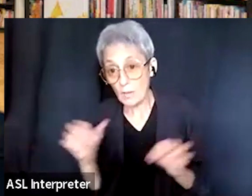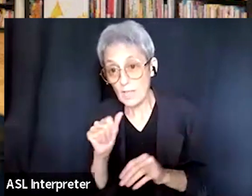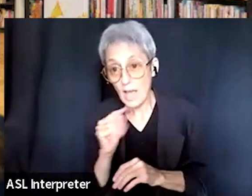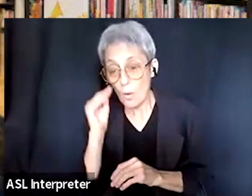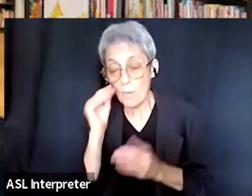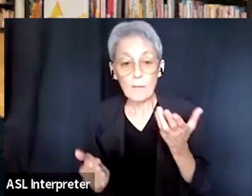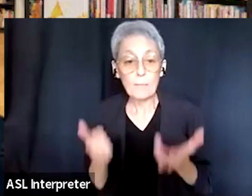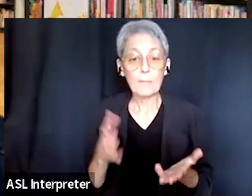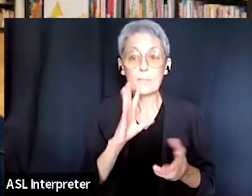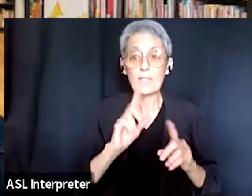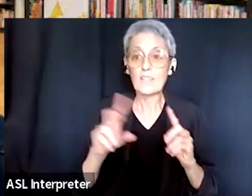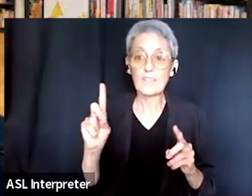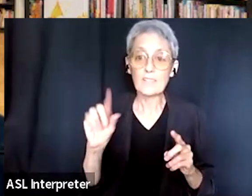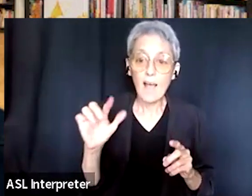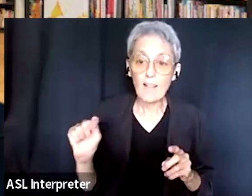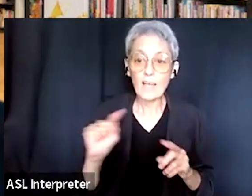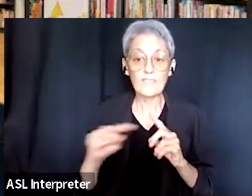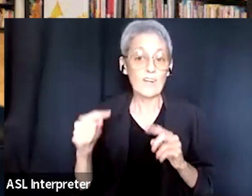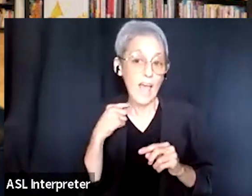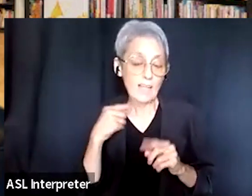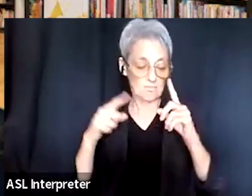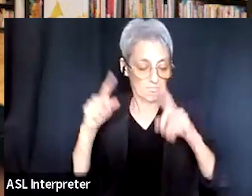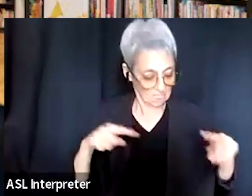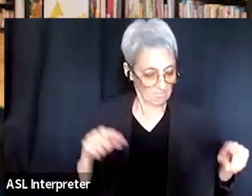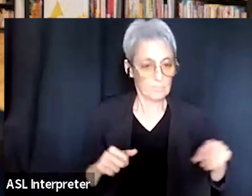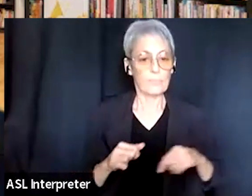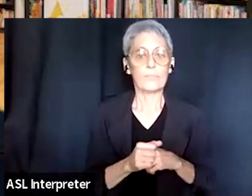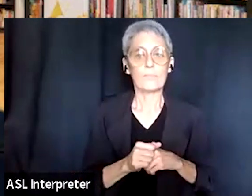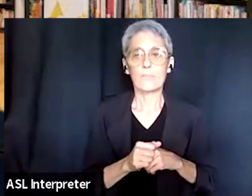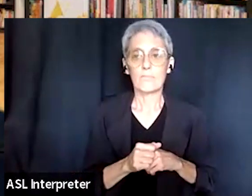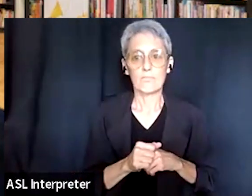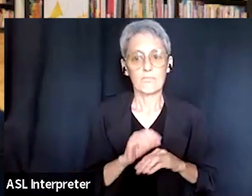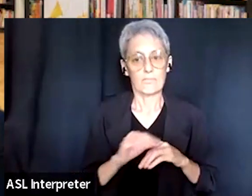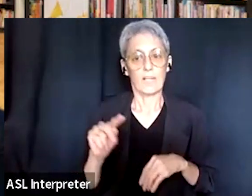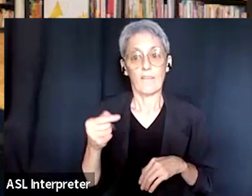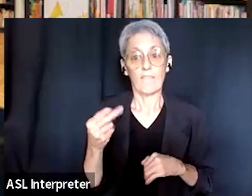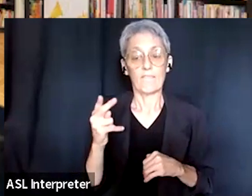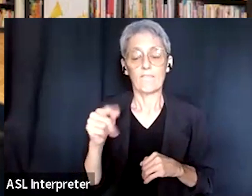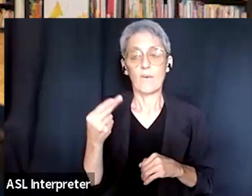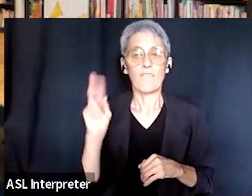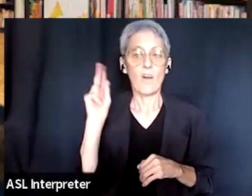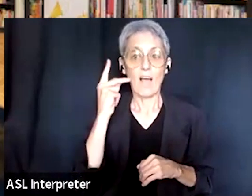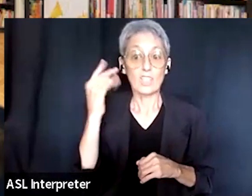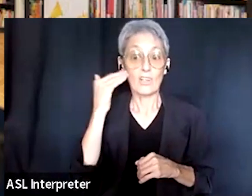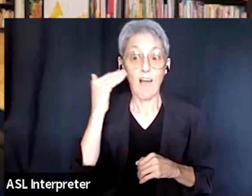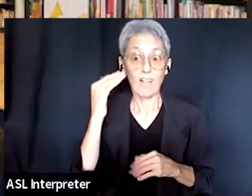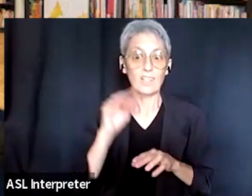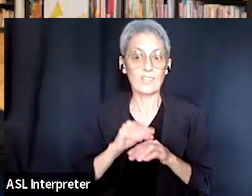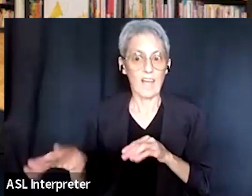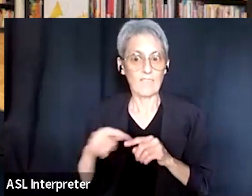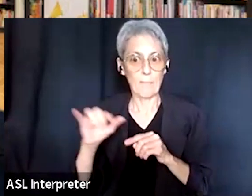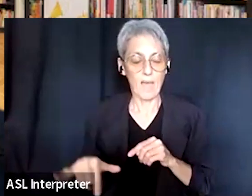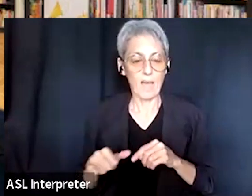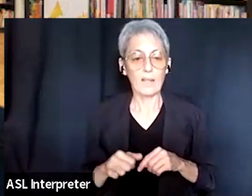speaking different dialects and different accents, all of that affects their phonological knowledge and understanding as well. But also they grow up in very